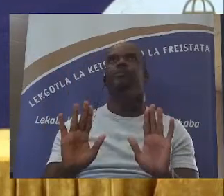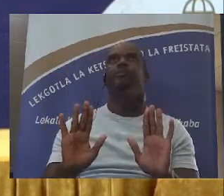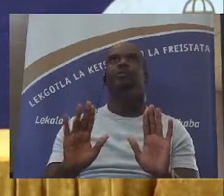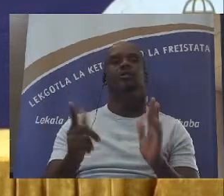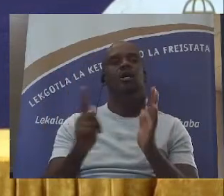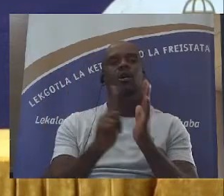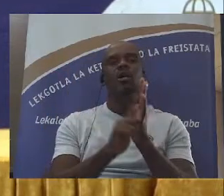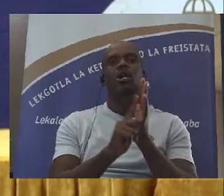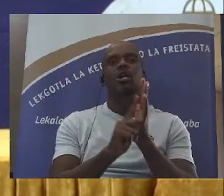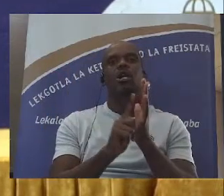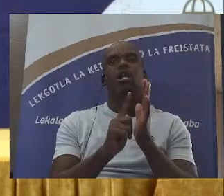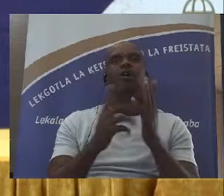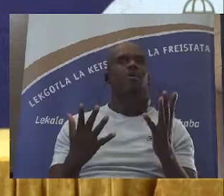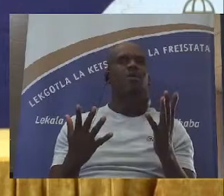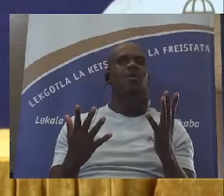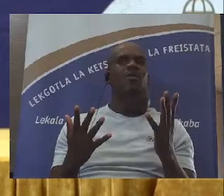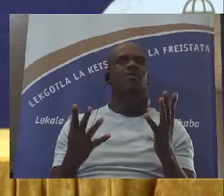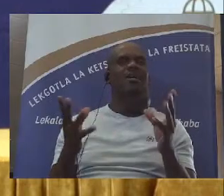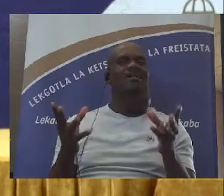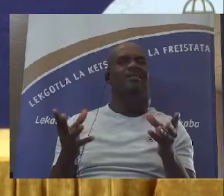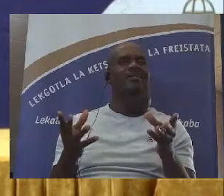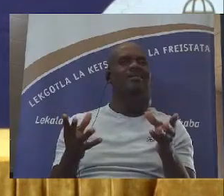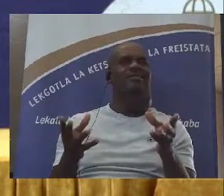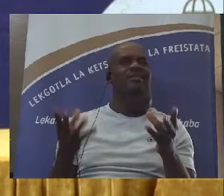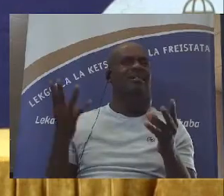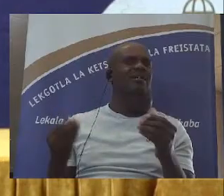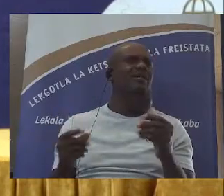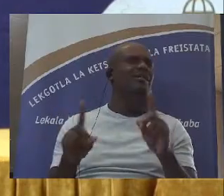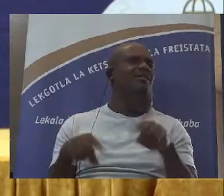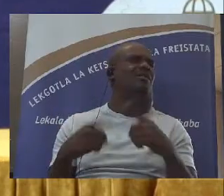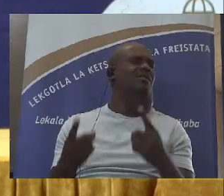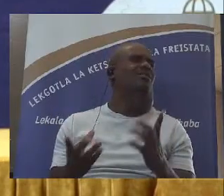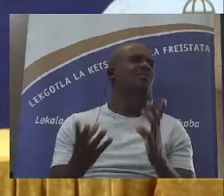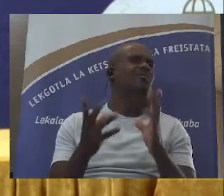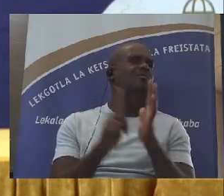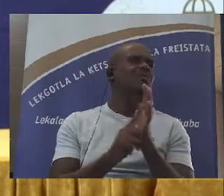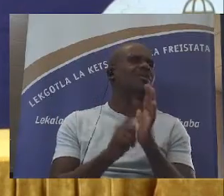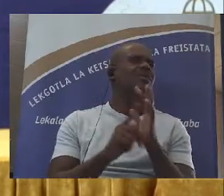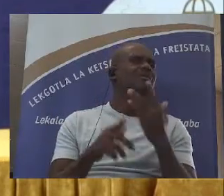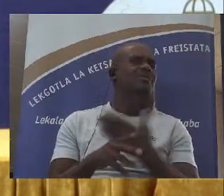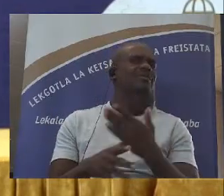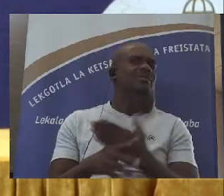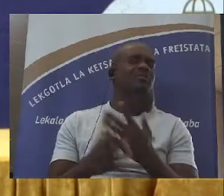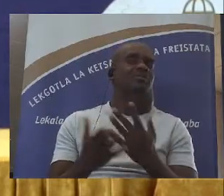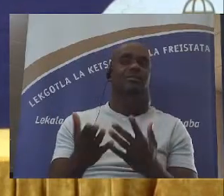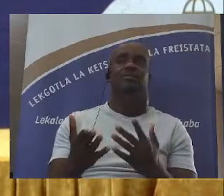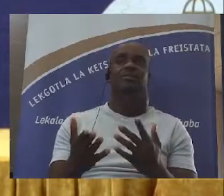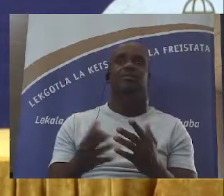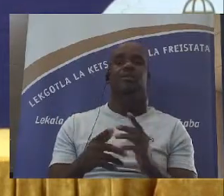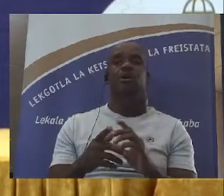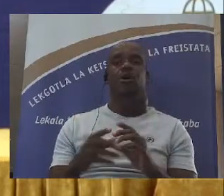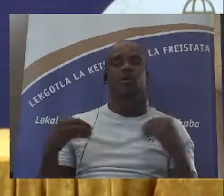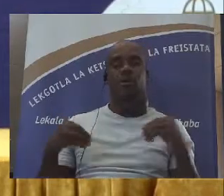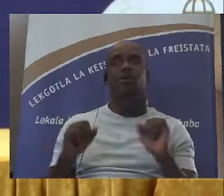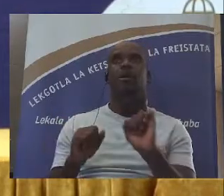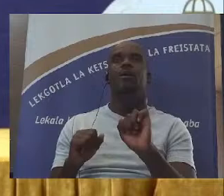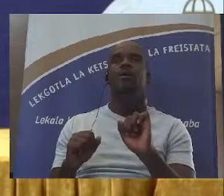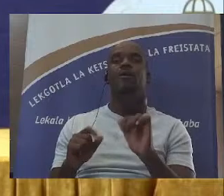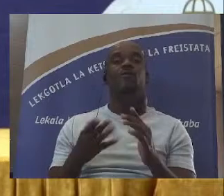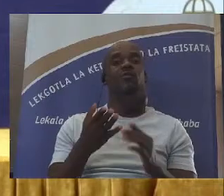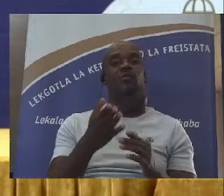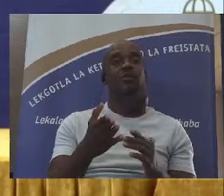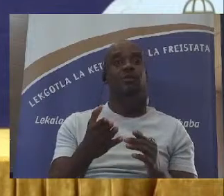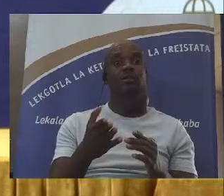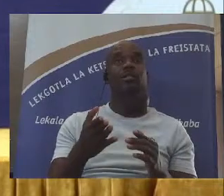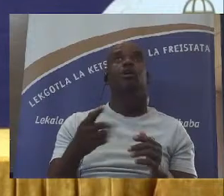law that we can't act on, because we don't have that. Evidence does not exist. So for that reason, we want to